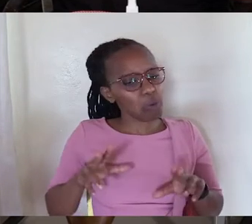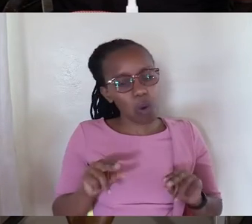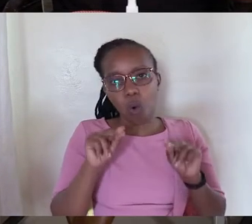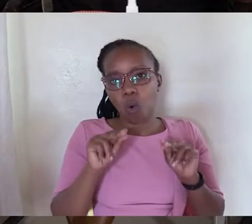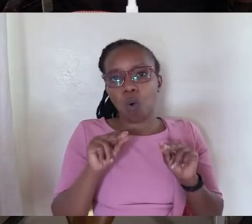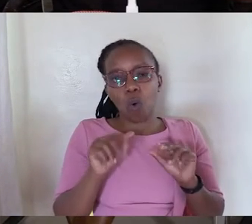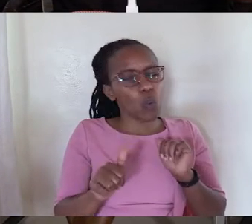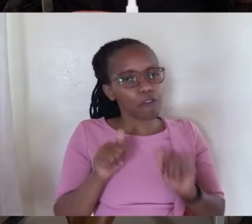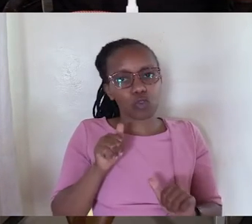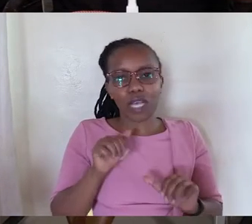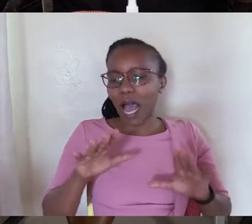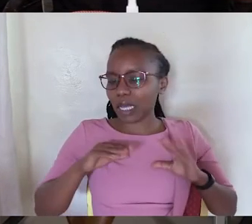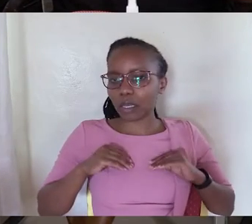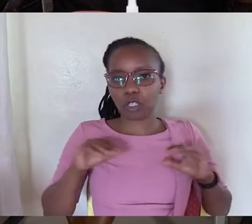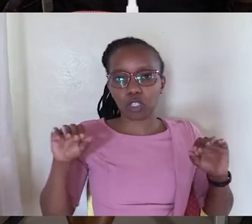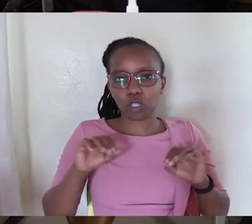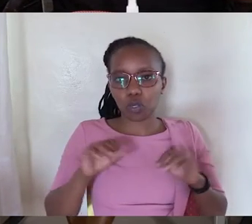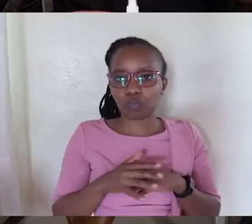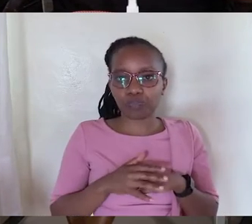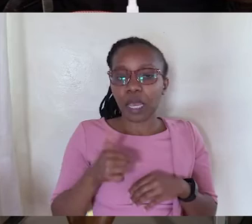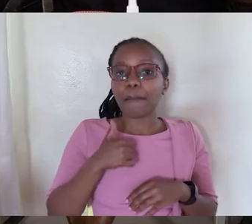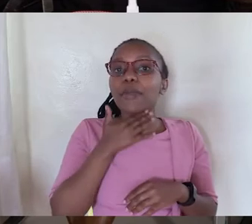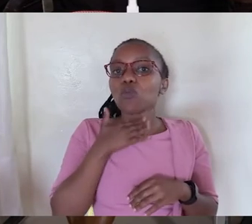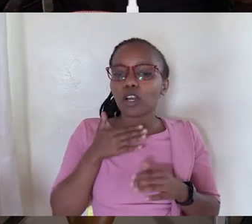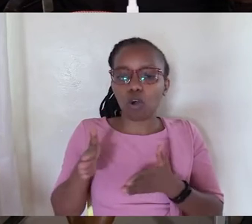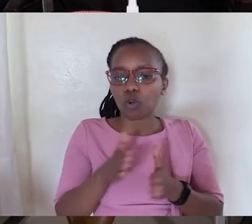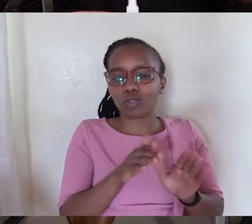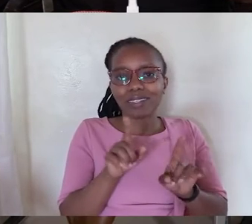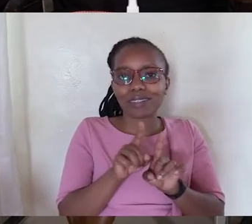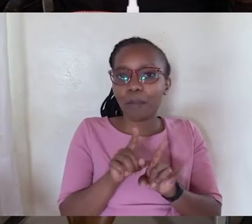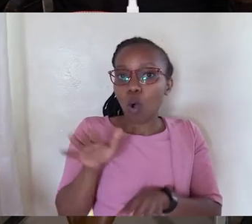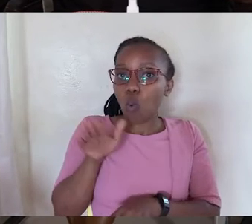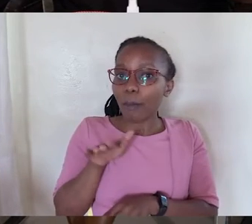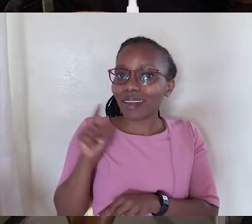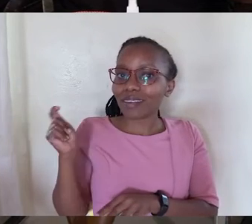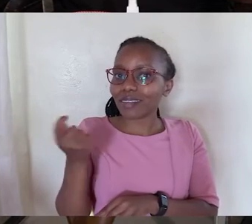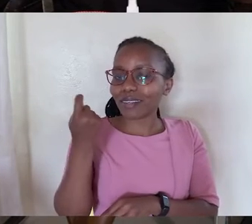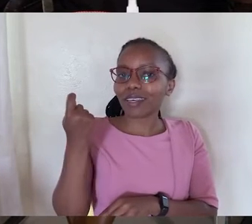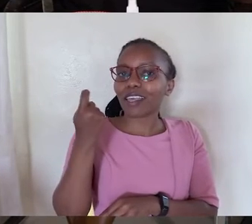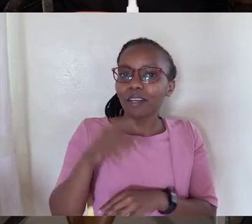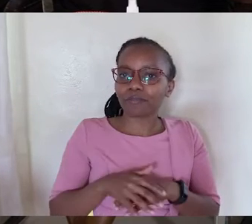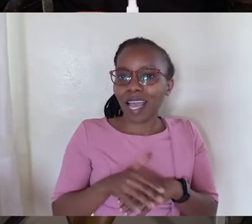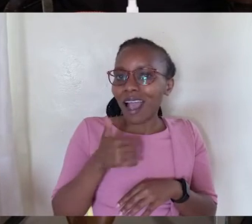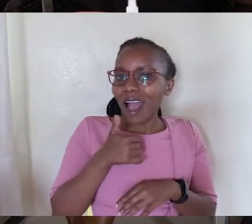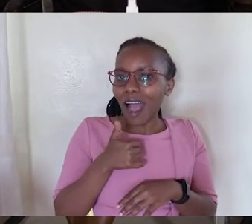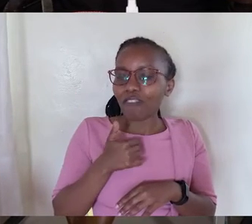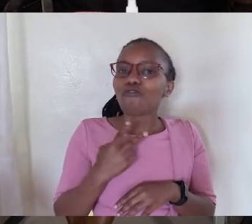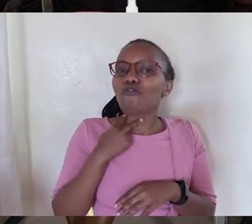this. And I'm looking forward to that opportunity, that women in Kenya will have this voice